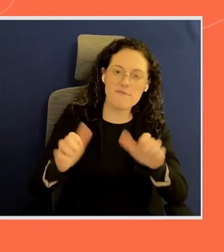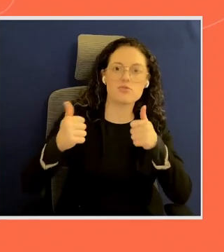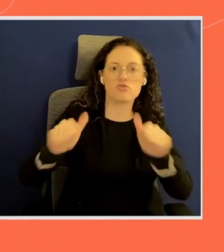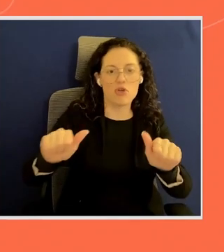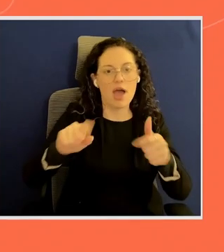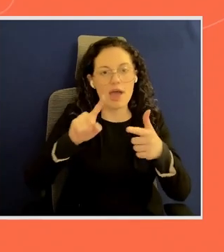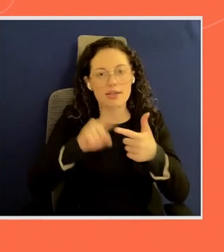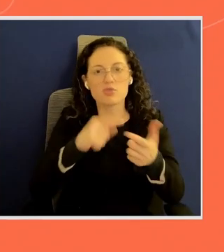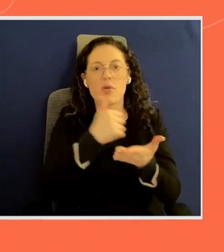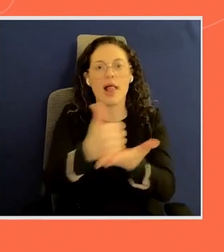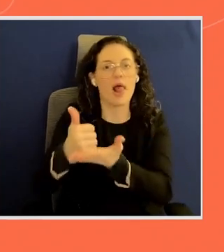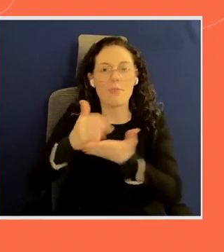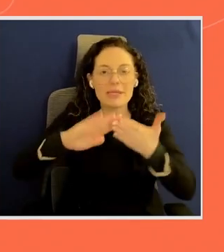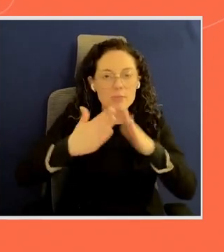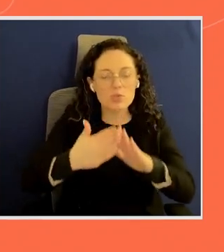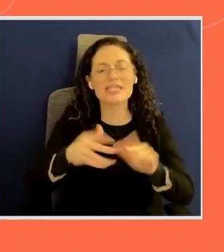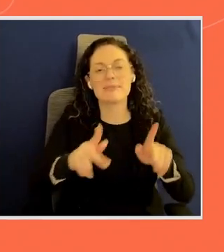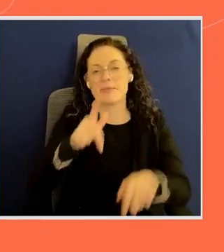Thank you.